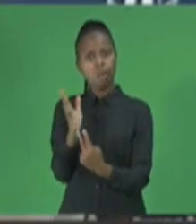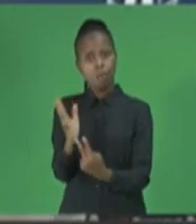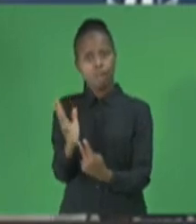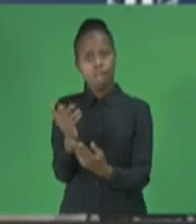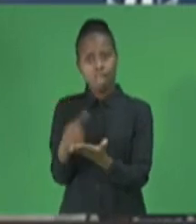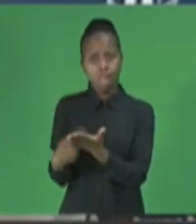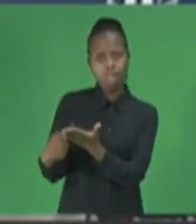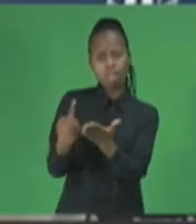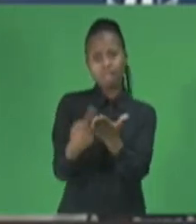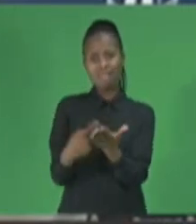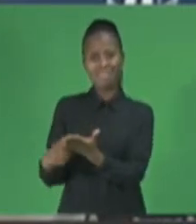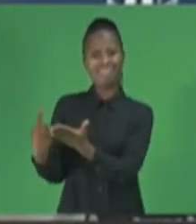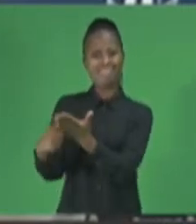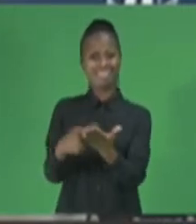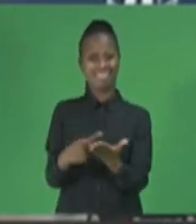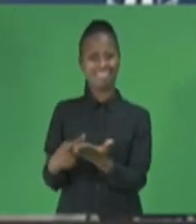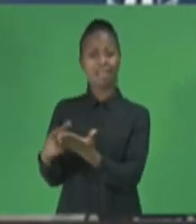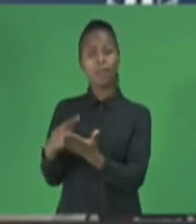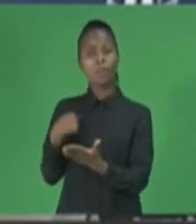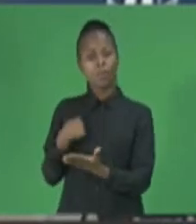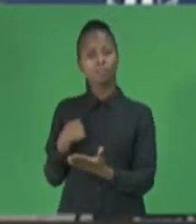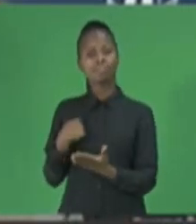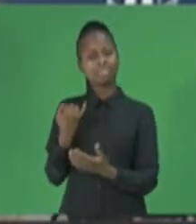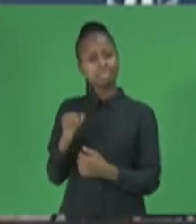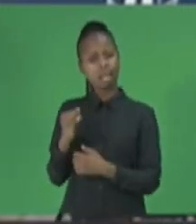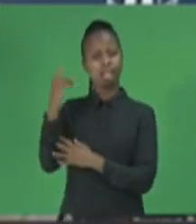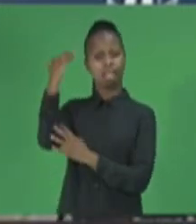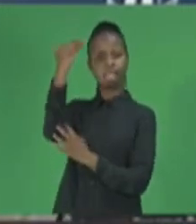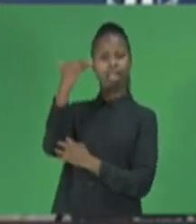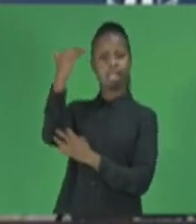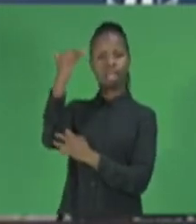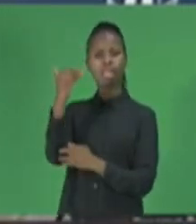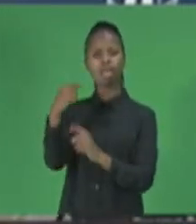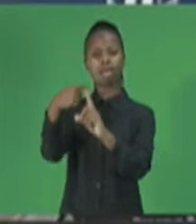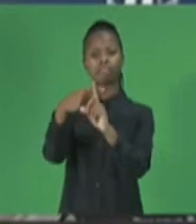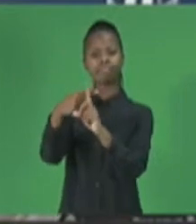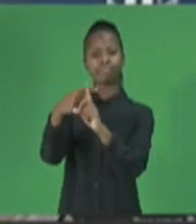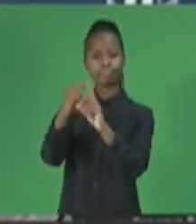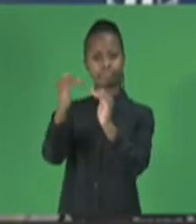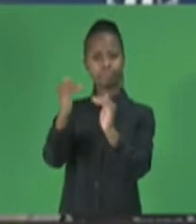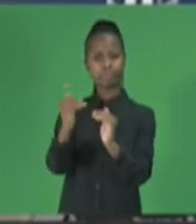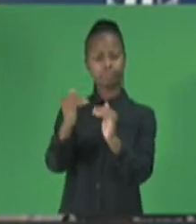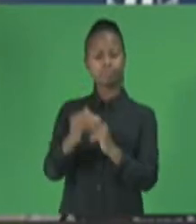Africa should end up. GDP revisions in